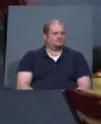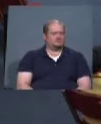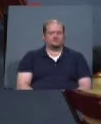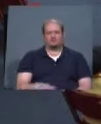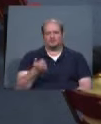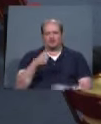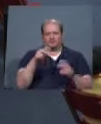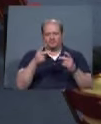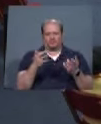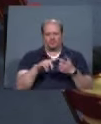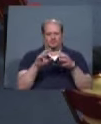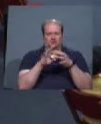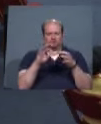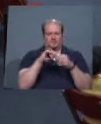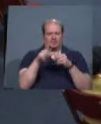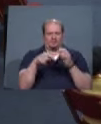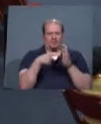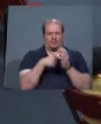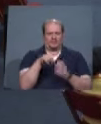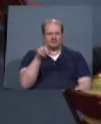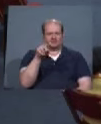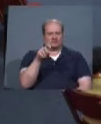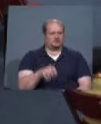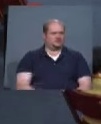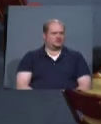Anyone who wishes to speak on this item?